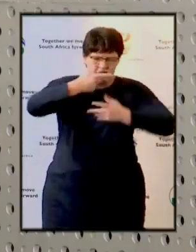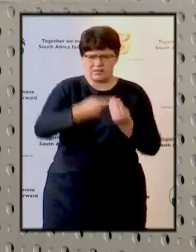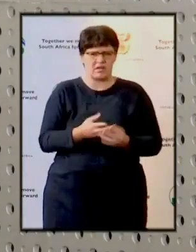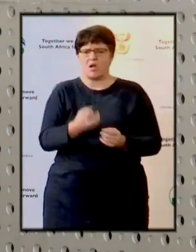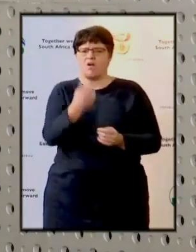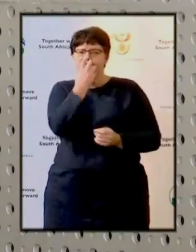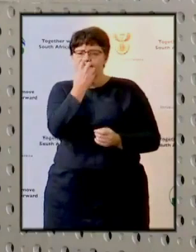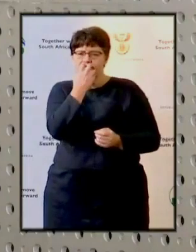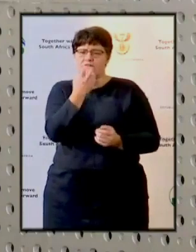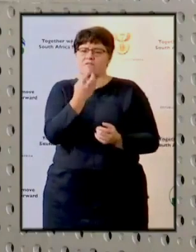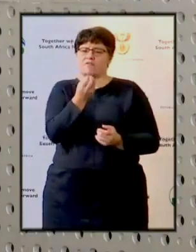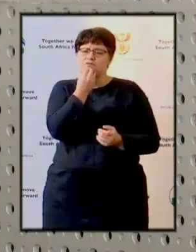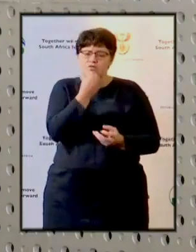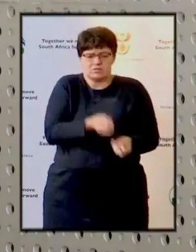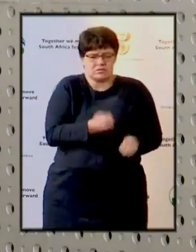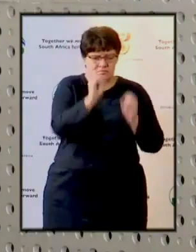for delivery,